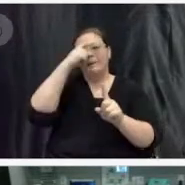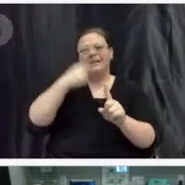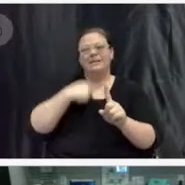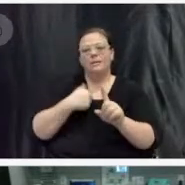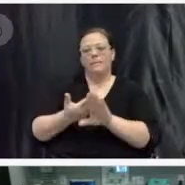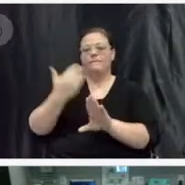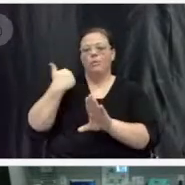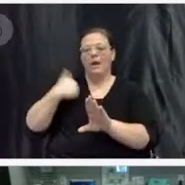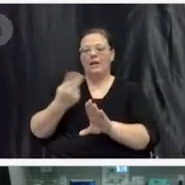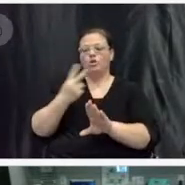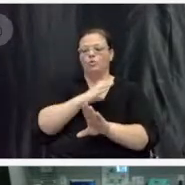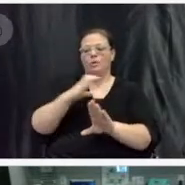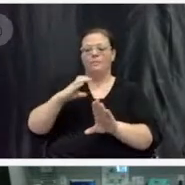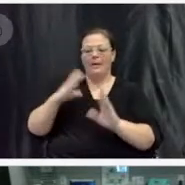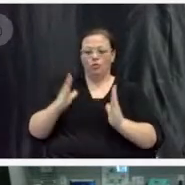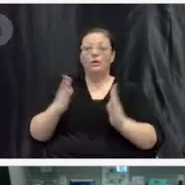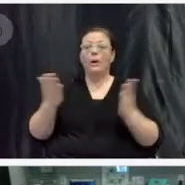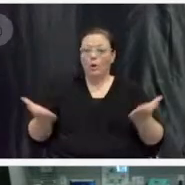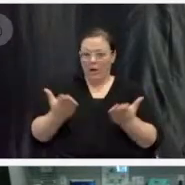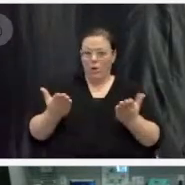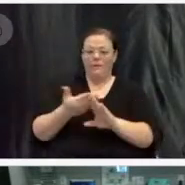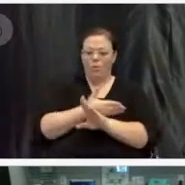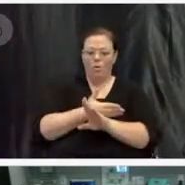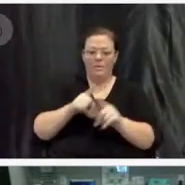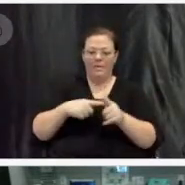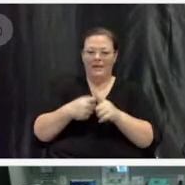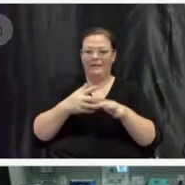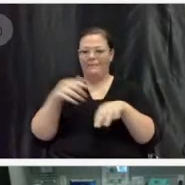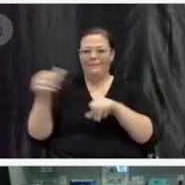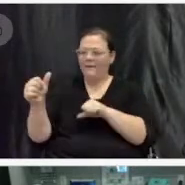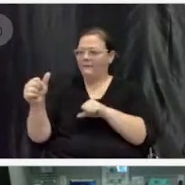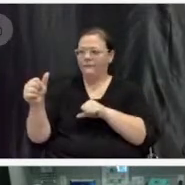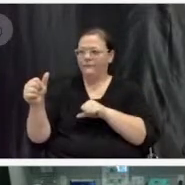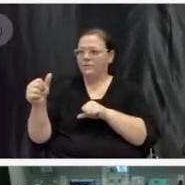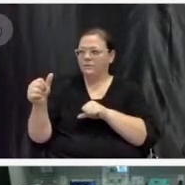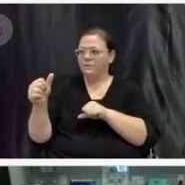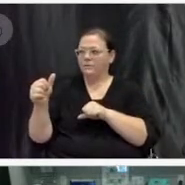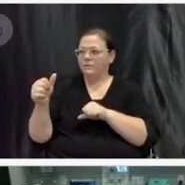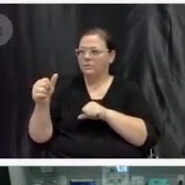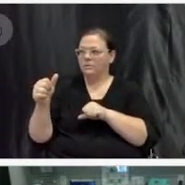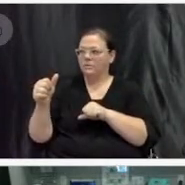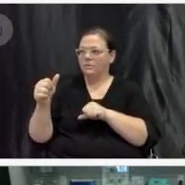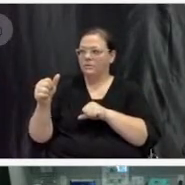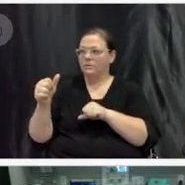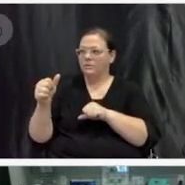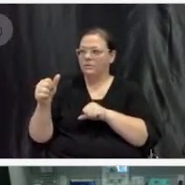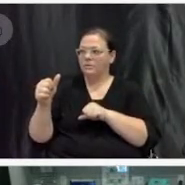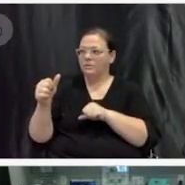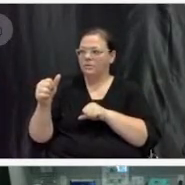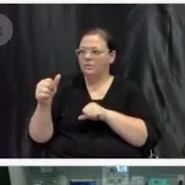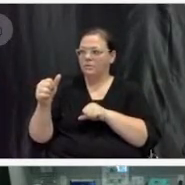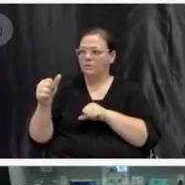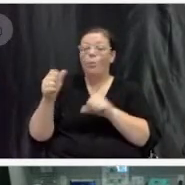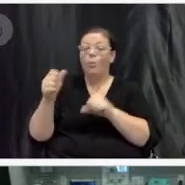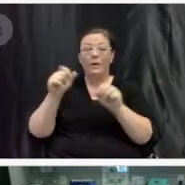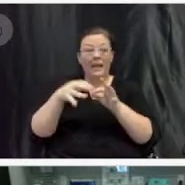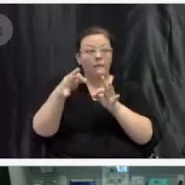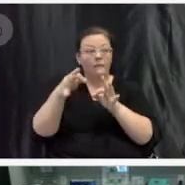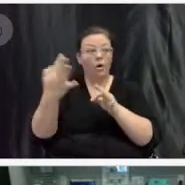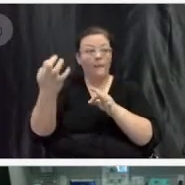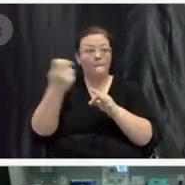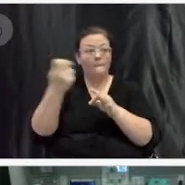2 commissioners that dropped off, and we didn't really. Could they defer and come back next month?